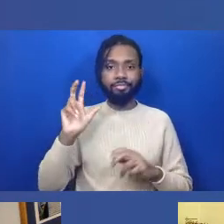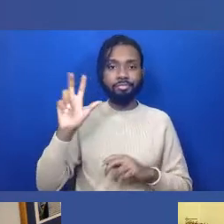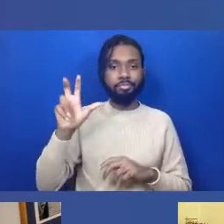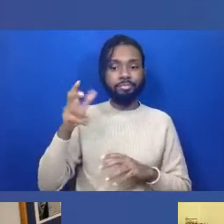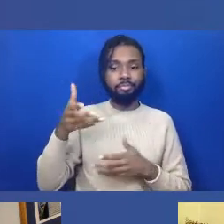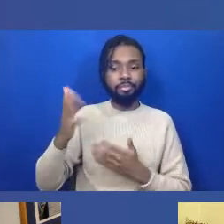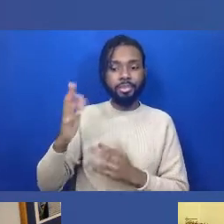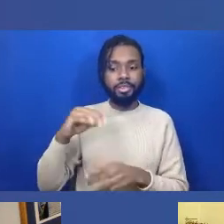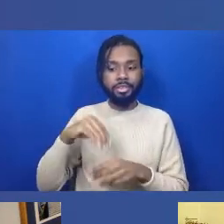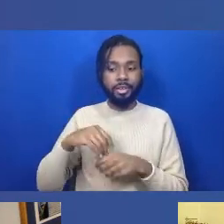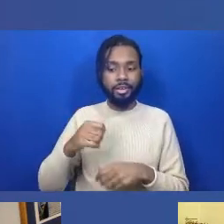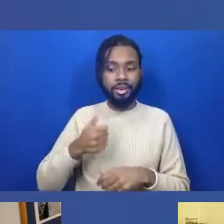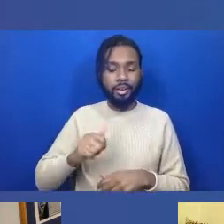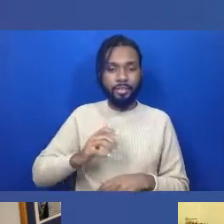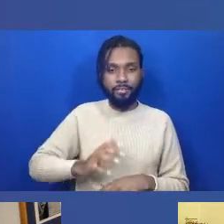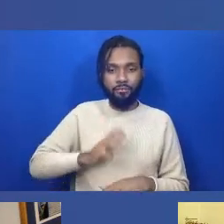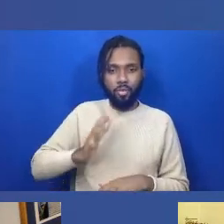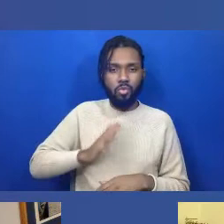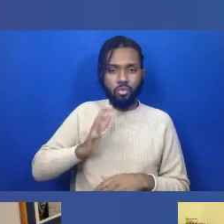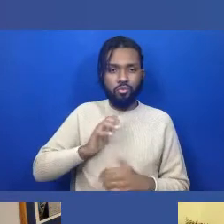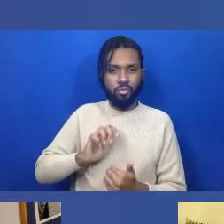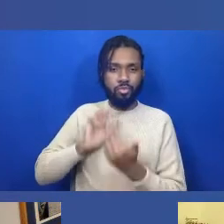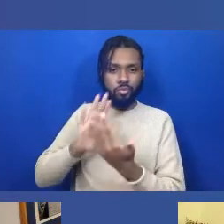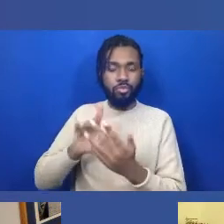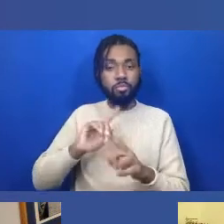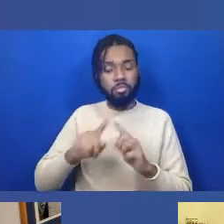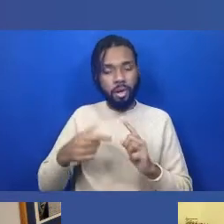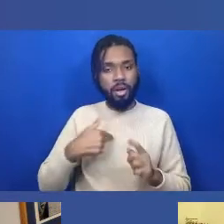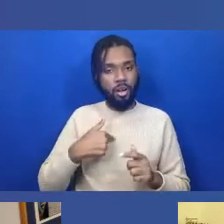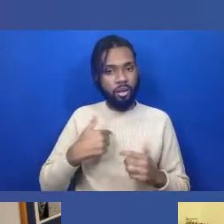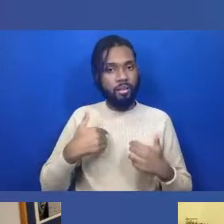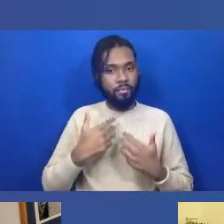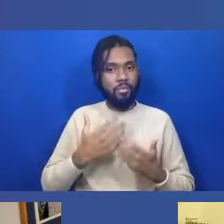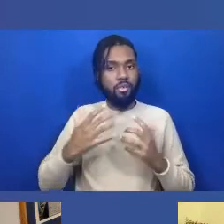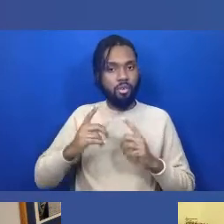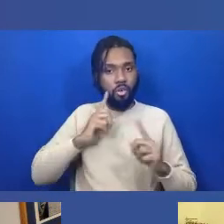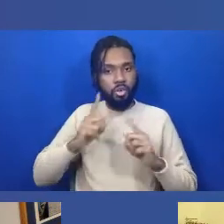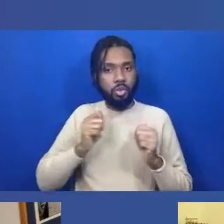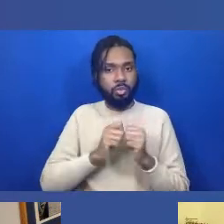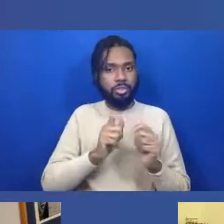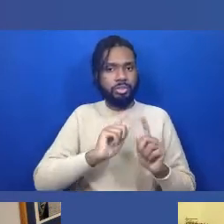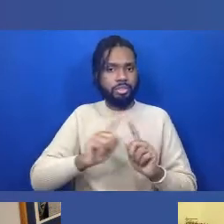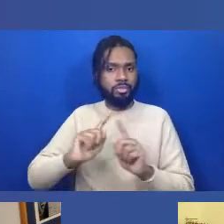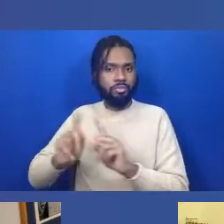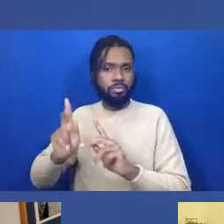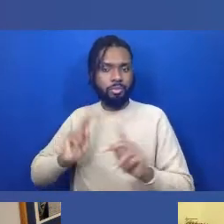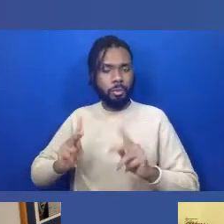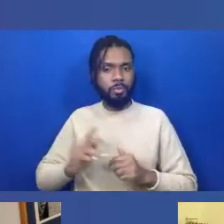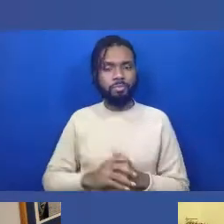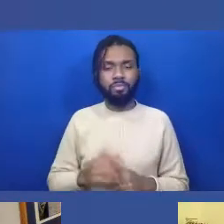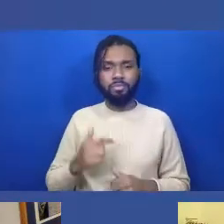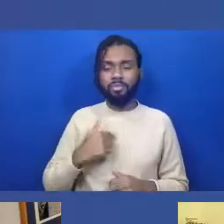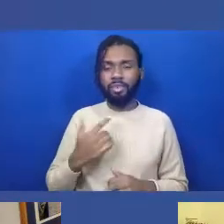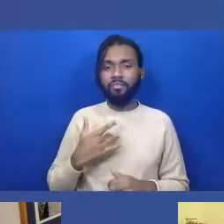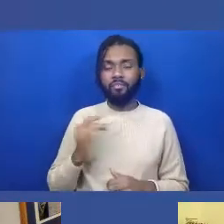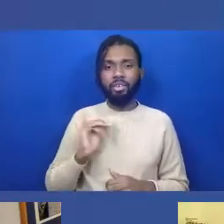formal capacity, but I have lots of conversations with lots of different people, and I feel like so